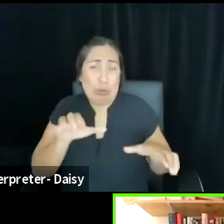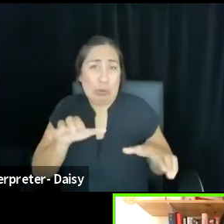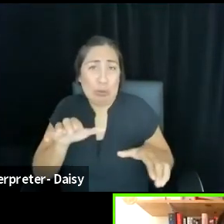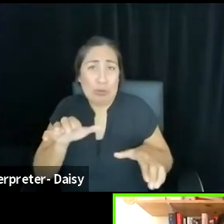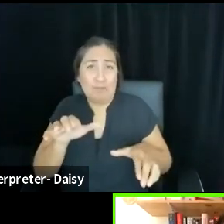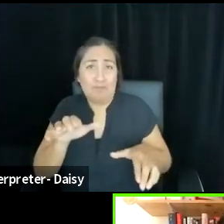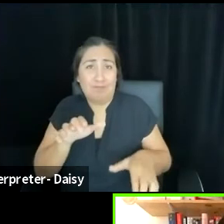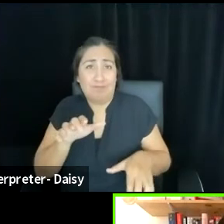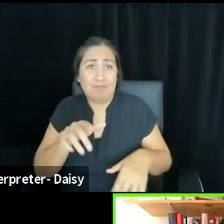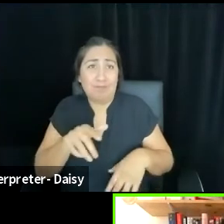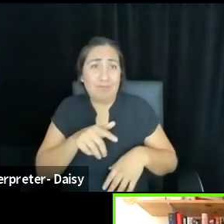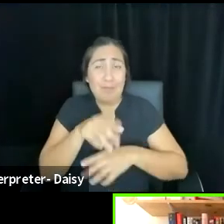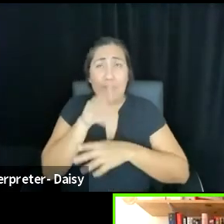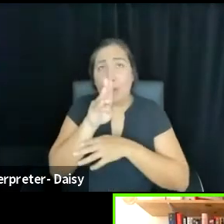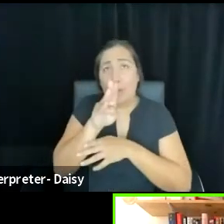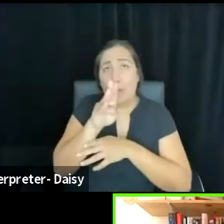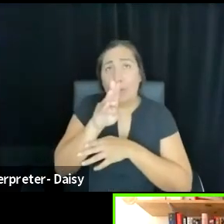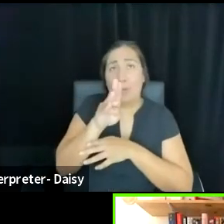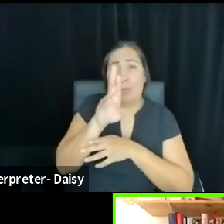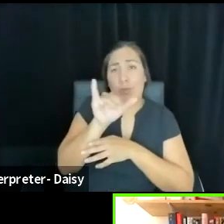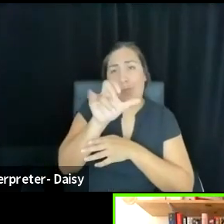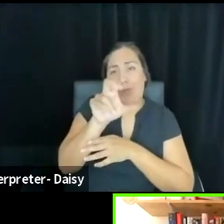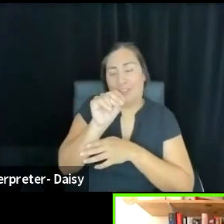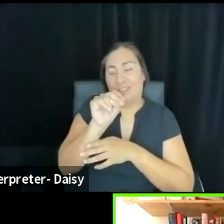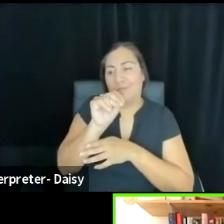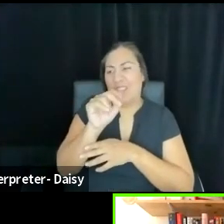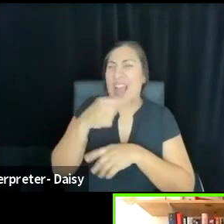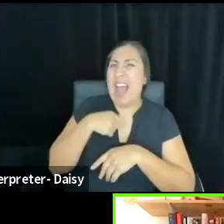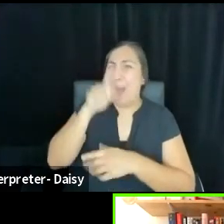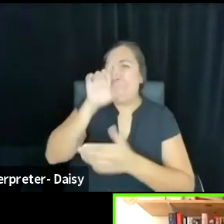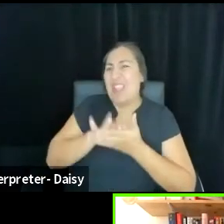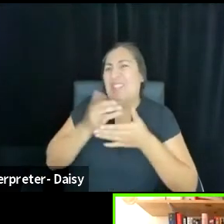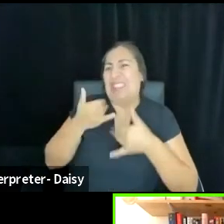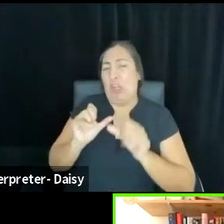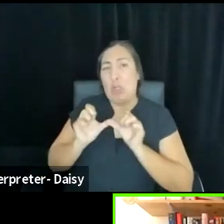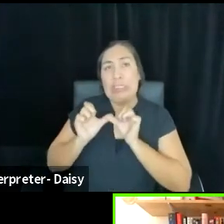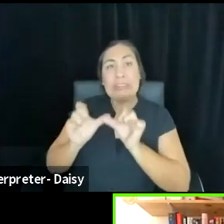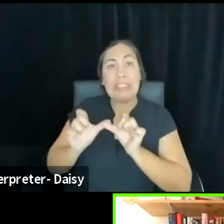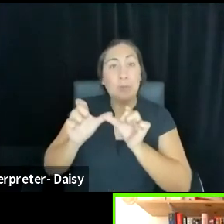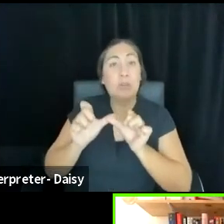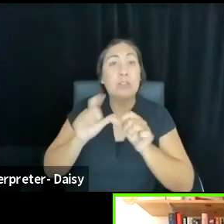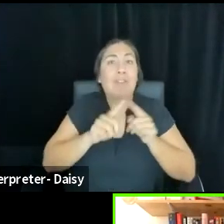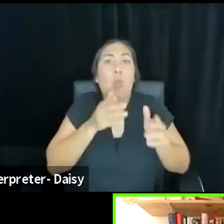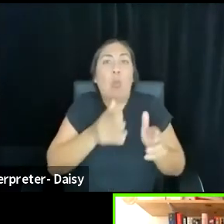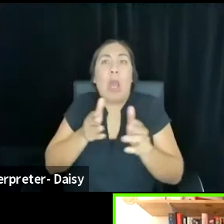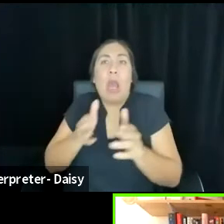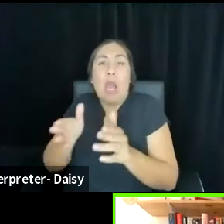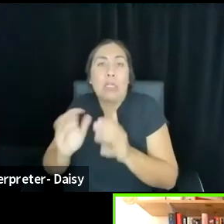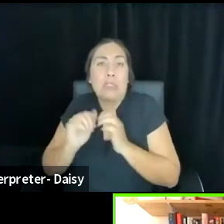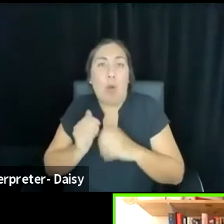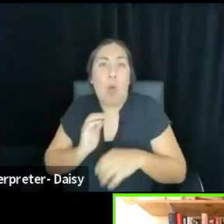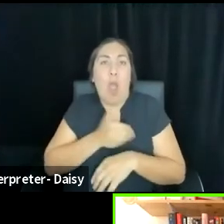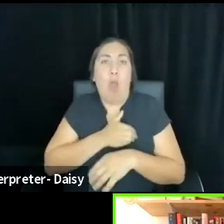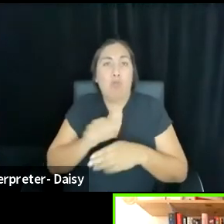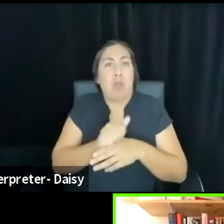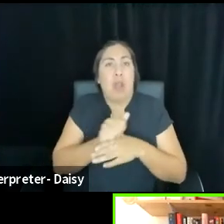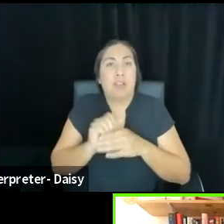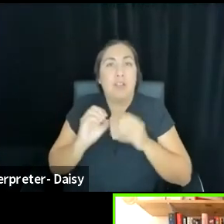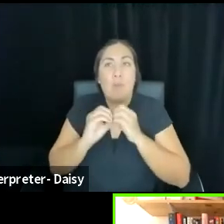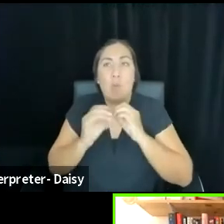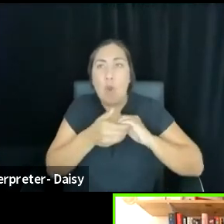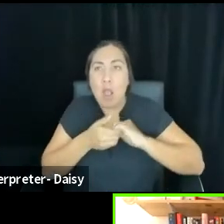are ways in which our practices are more collaborative, communal, where we distribute leadership